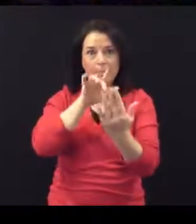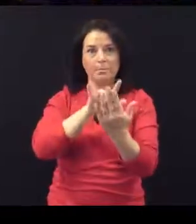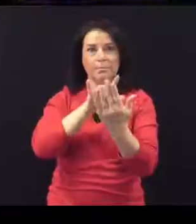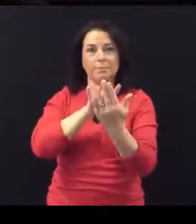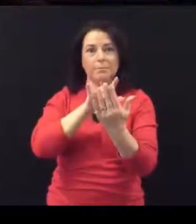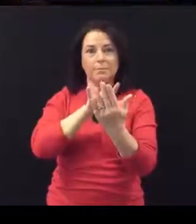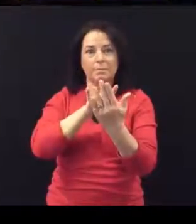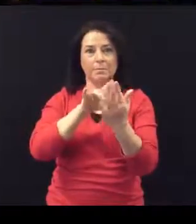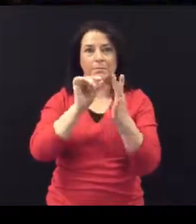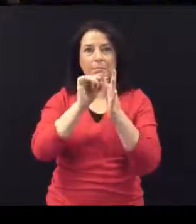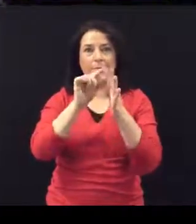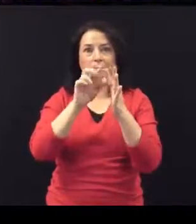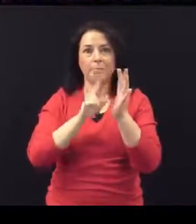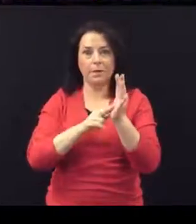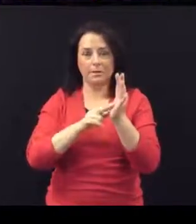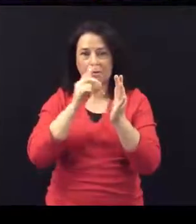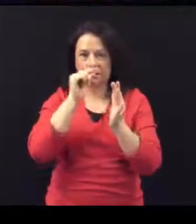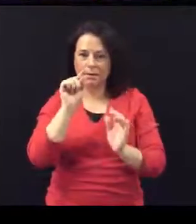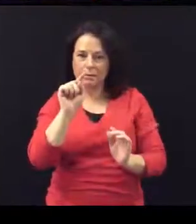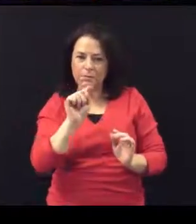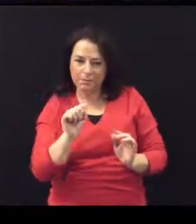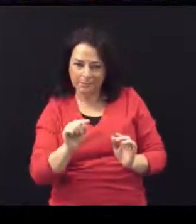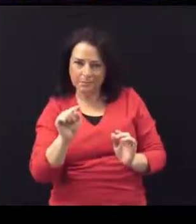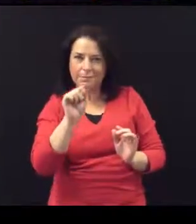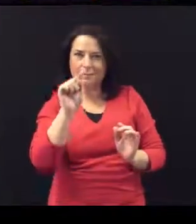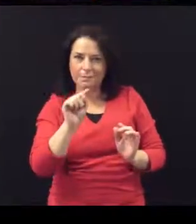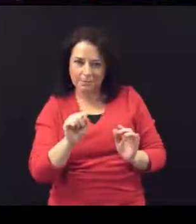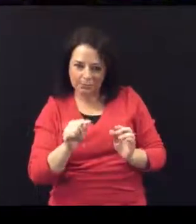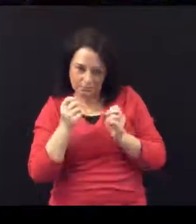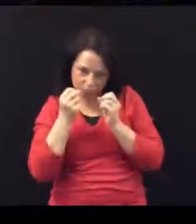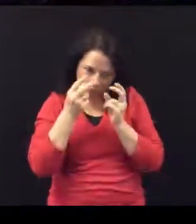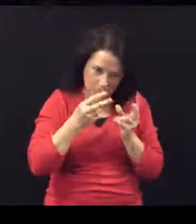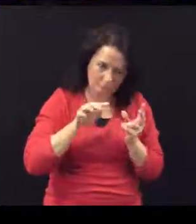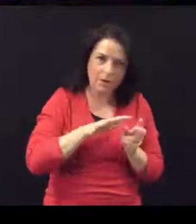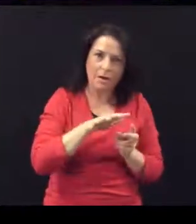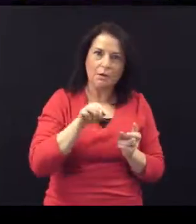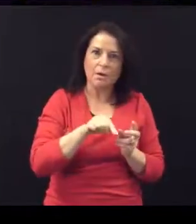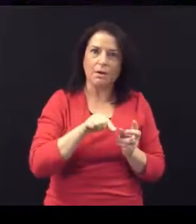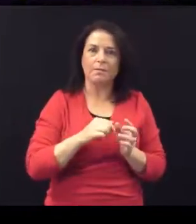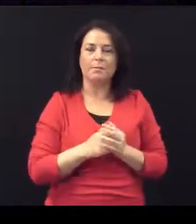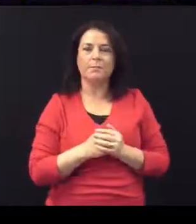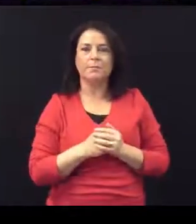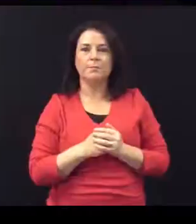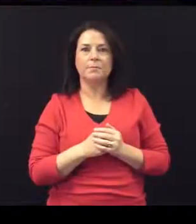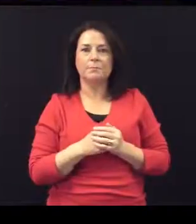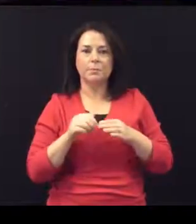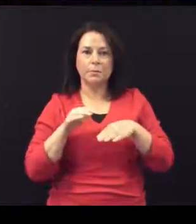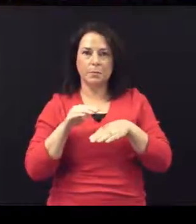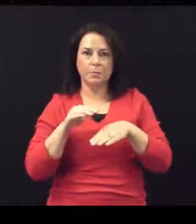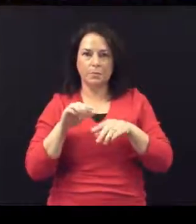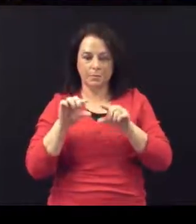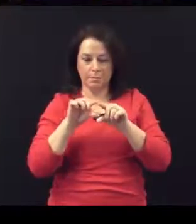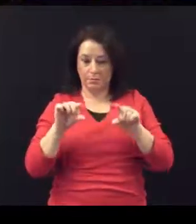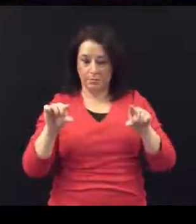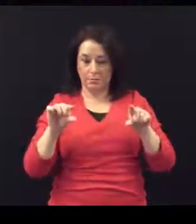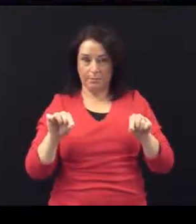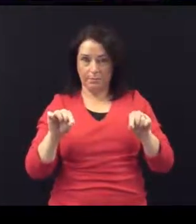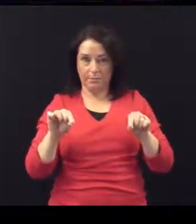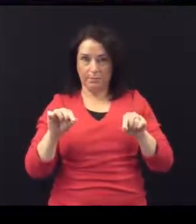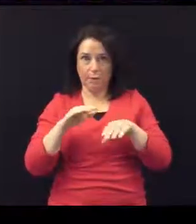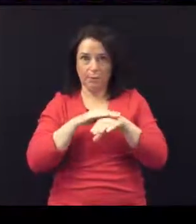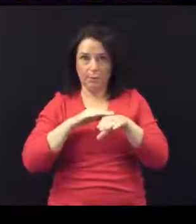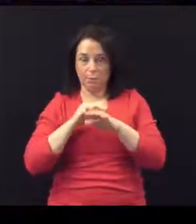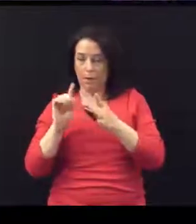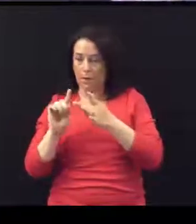view. Tap and drag on the pin to move it around the map to the point you're interested in. Tap on the blue eye button on the pin